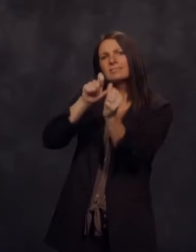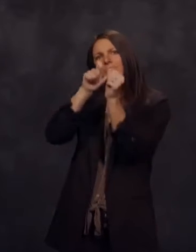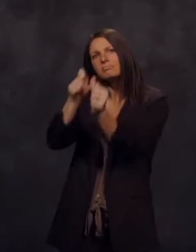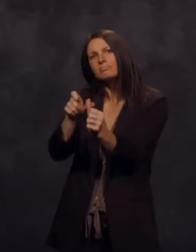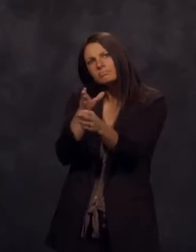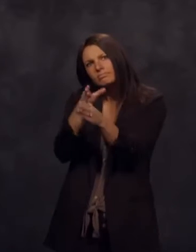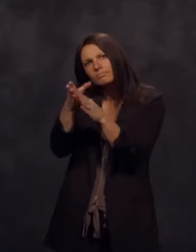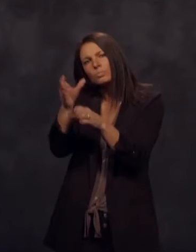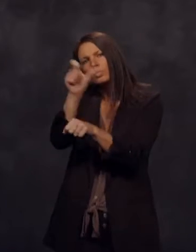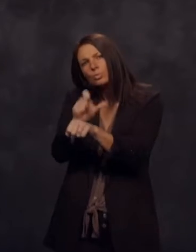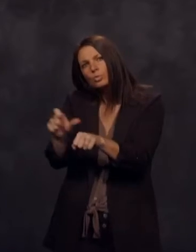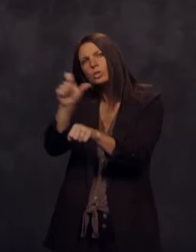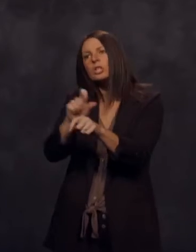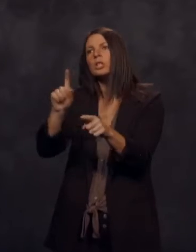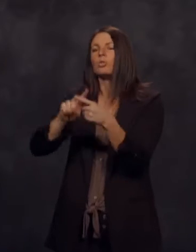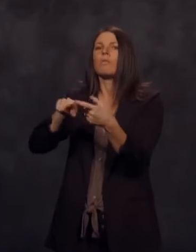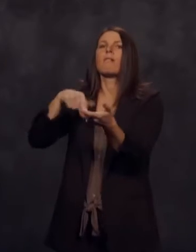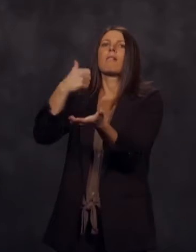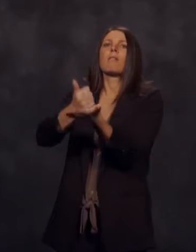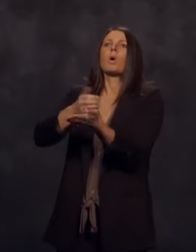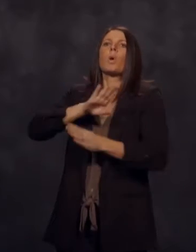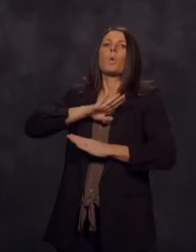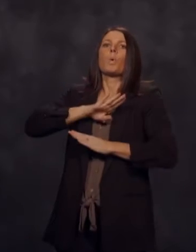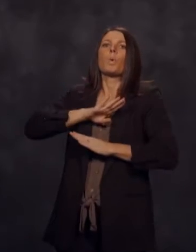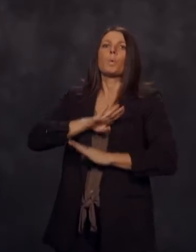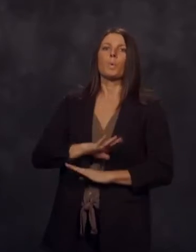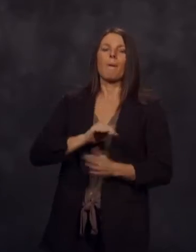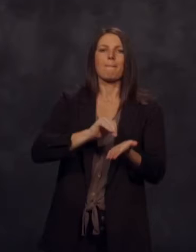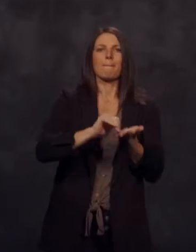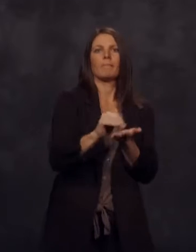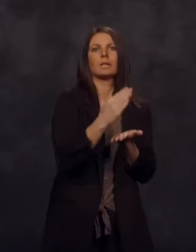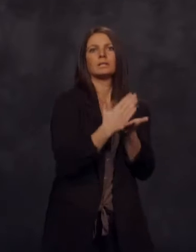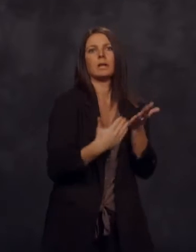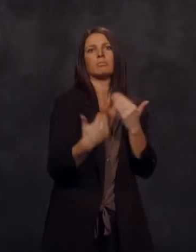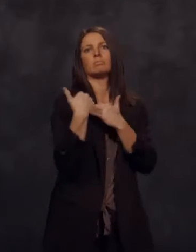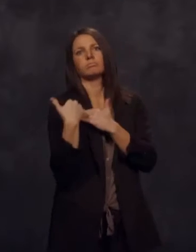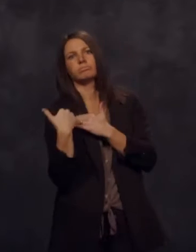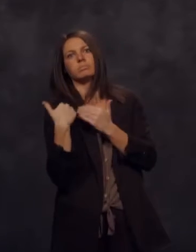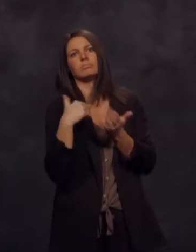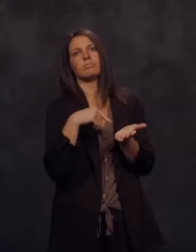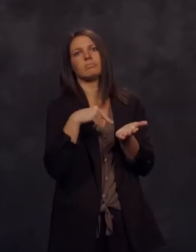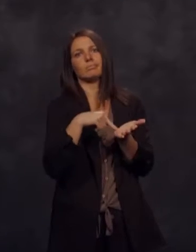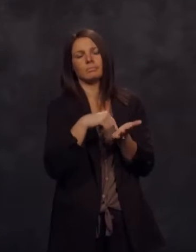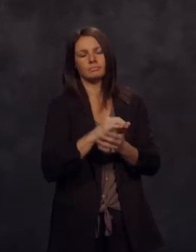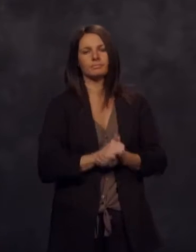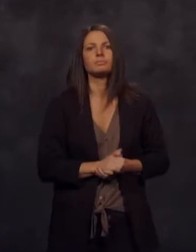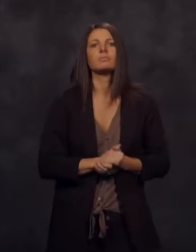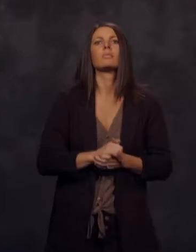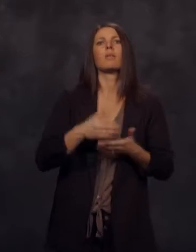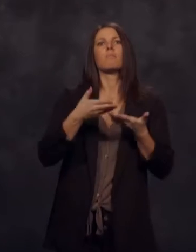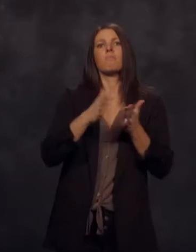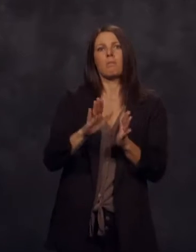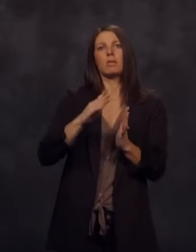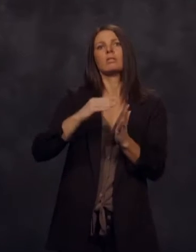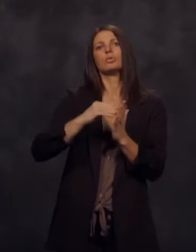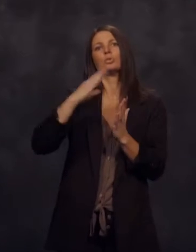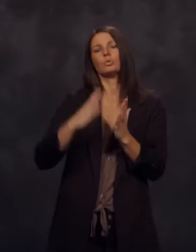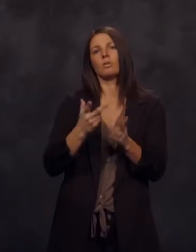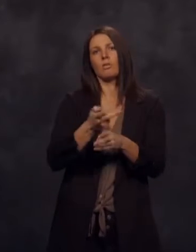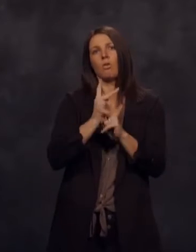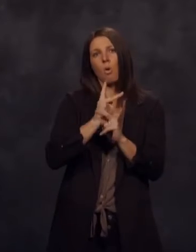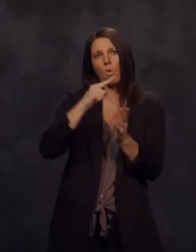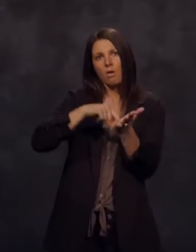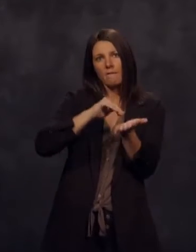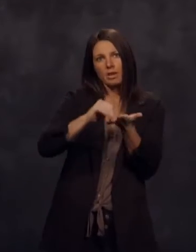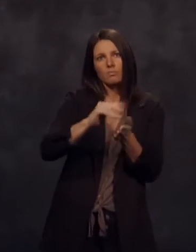profession by relieving some of the burden of student loans. The Public Service Loan Forgiveness Program permits direct loan